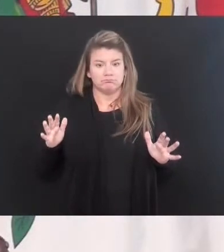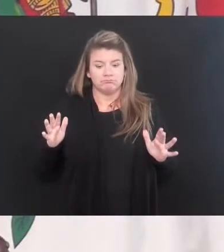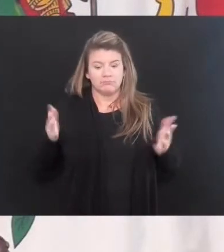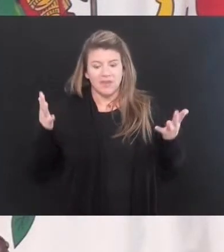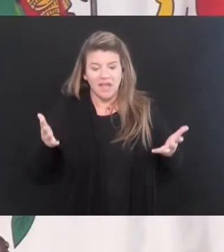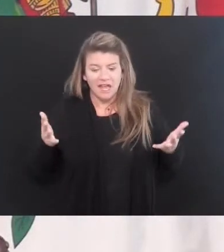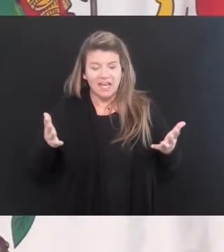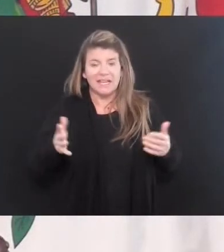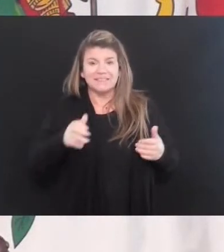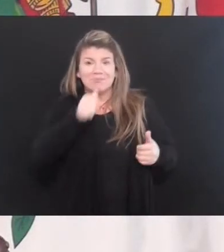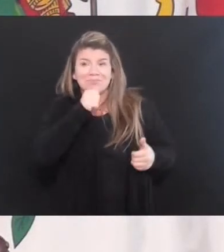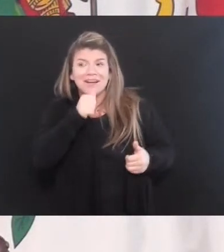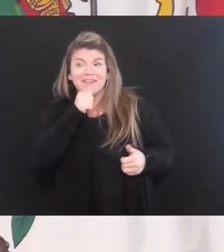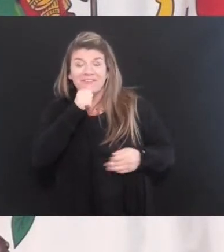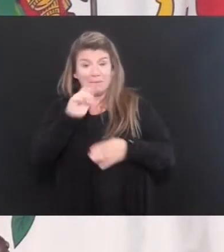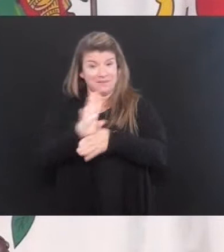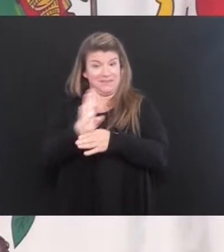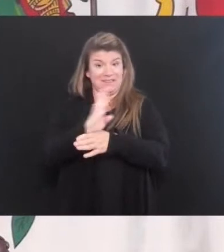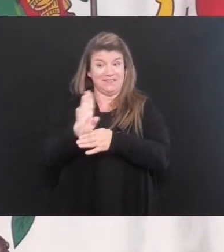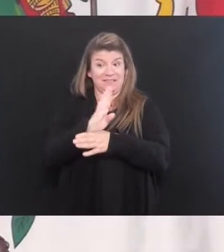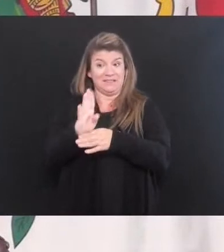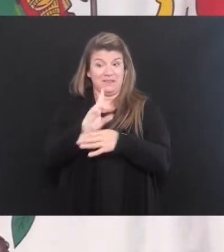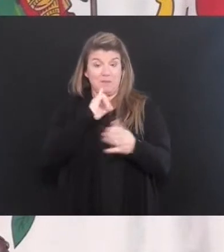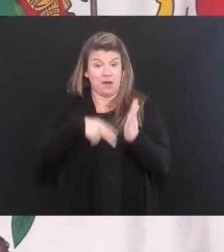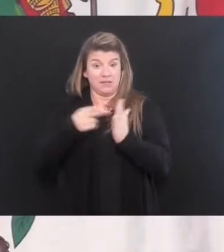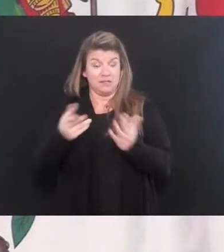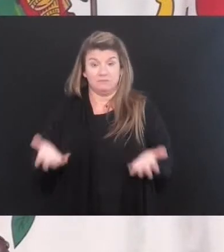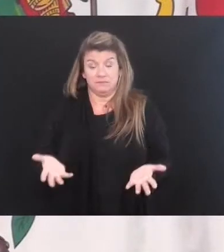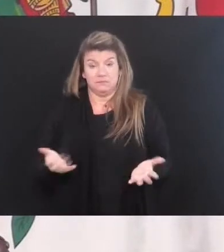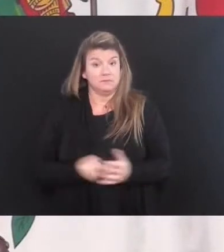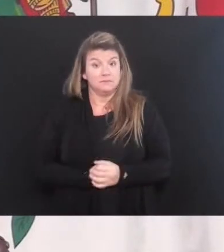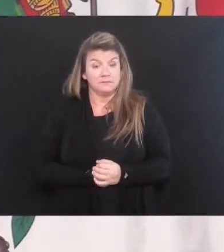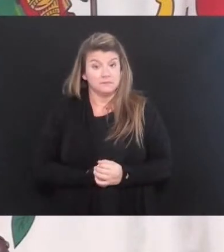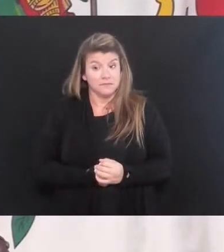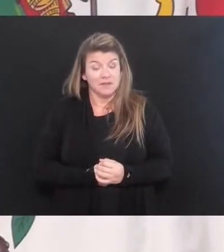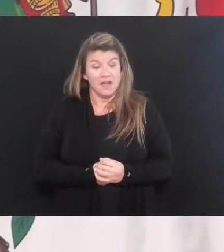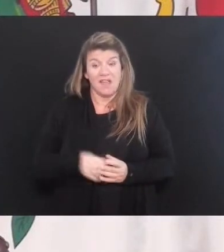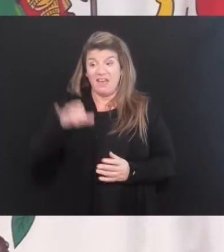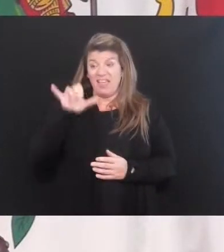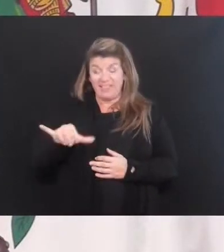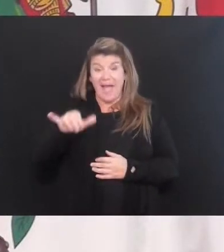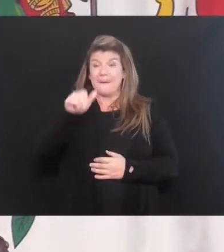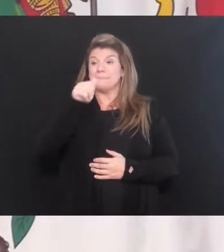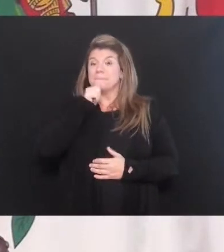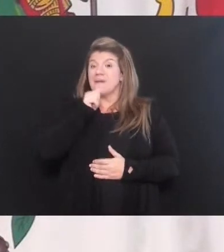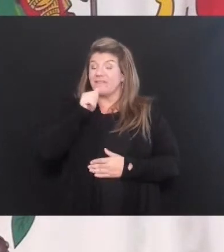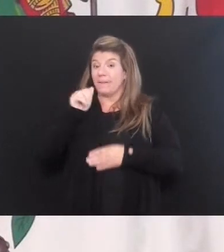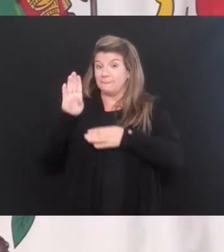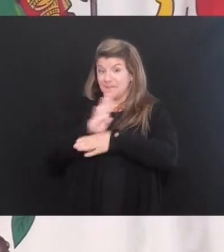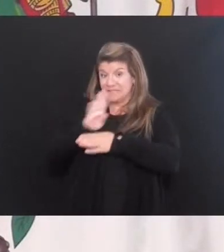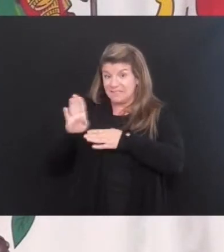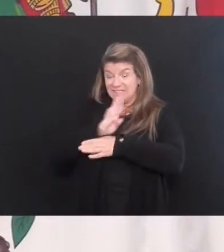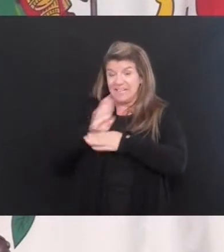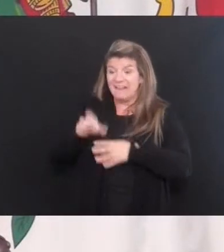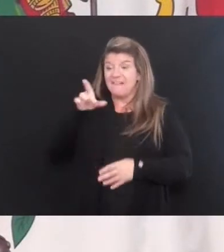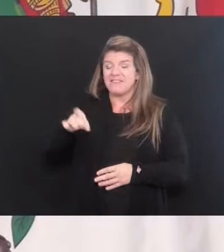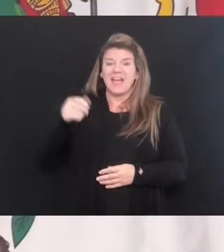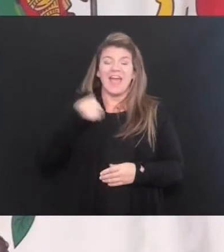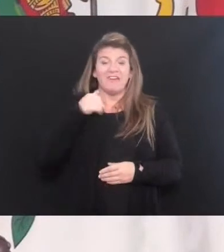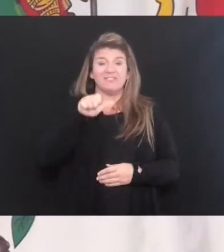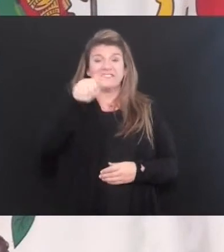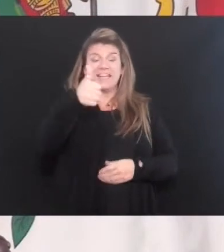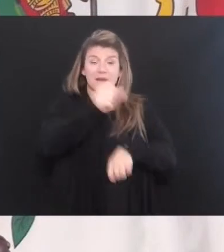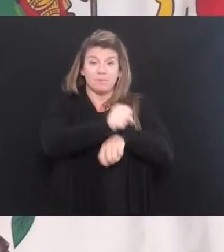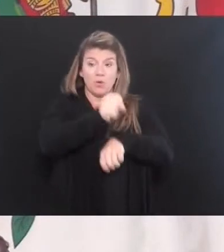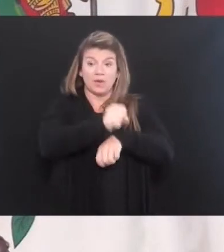It's a private business, for God's sakes, a living, And that private business, if they have 10 employees